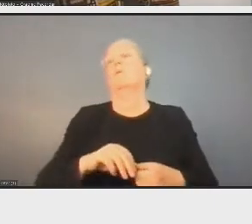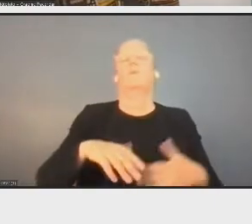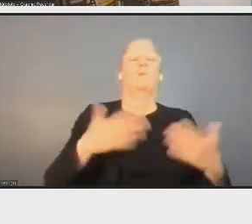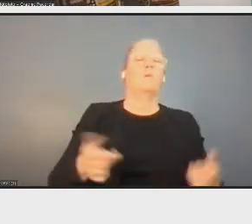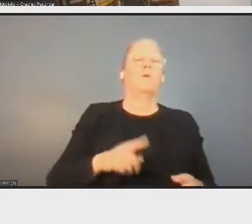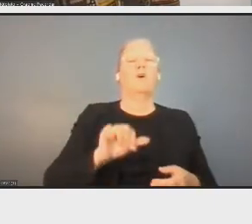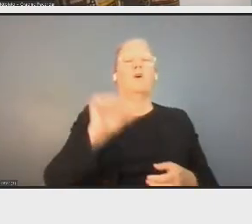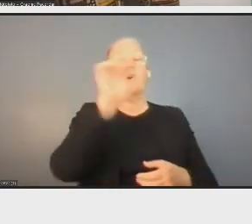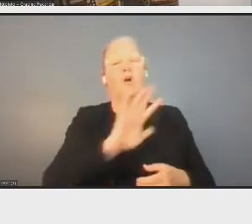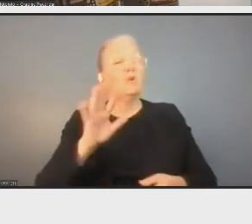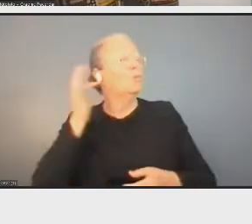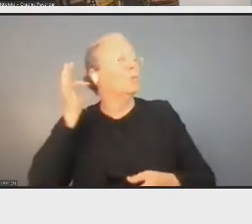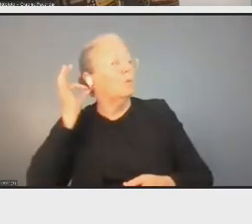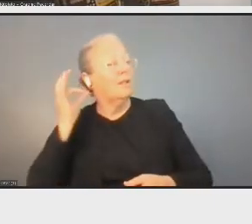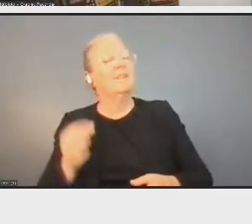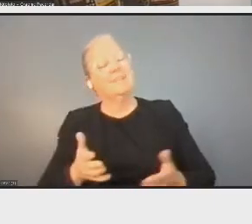really